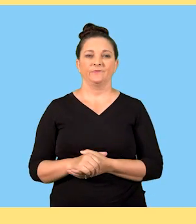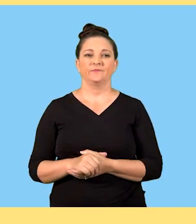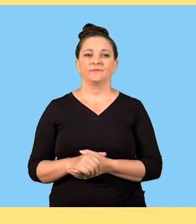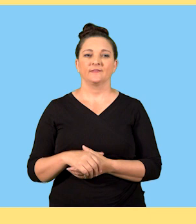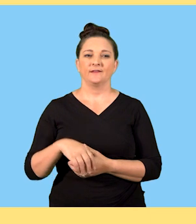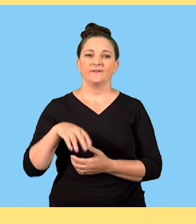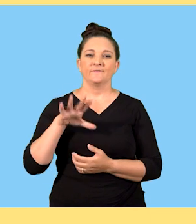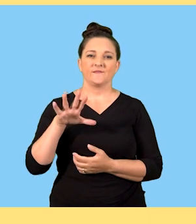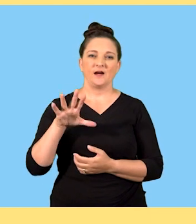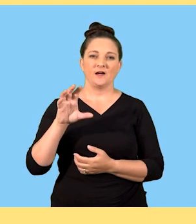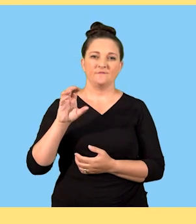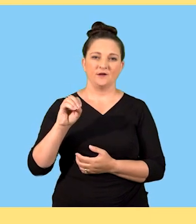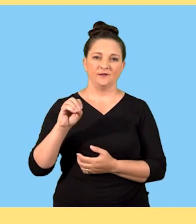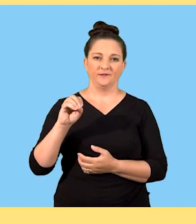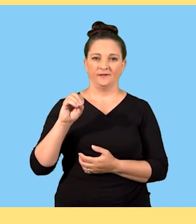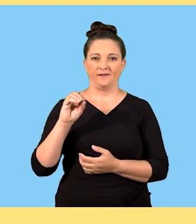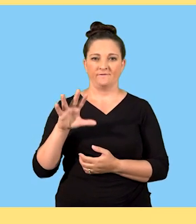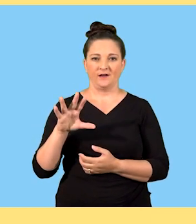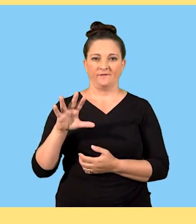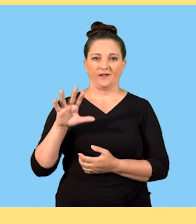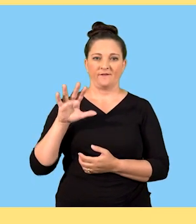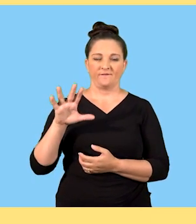down to be